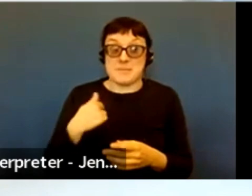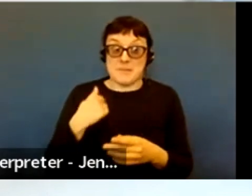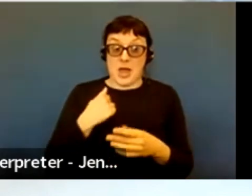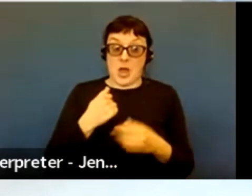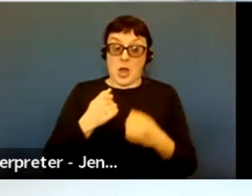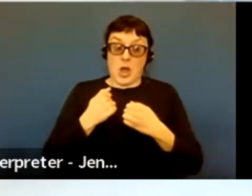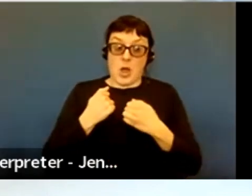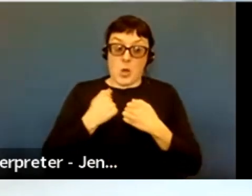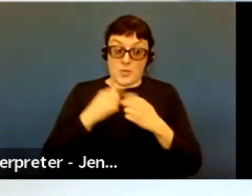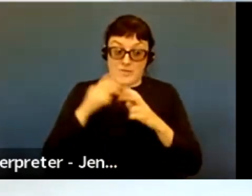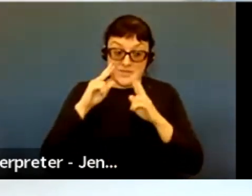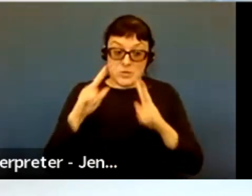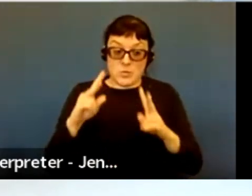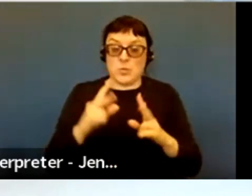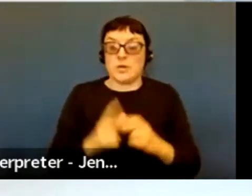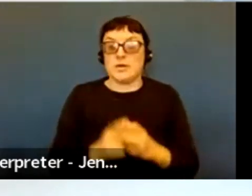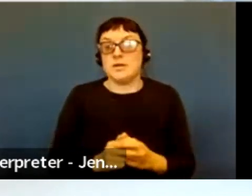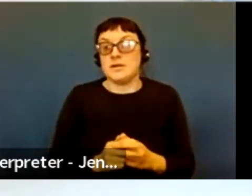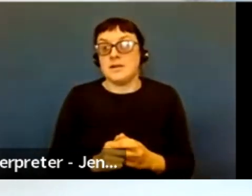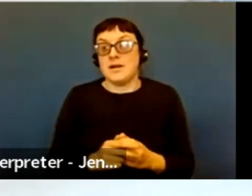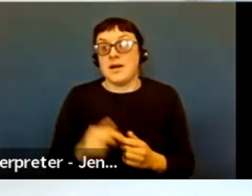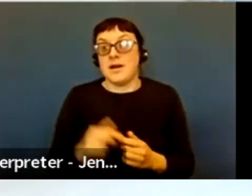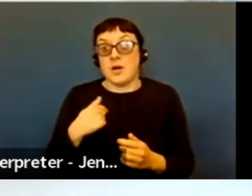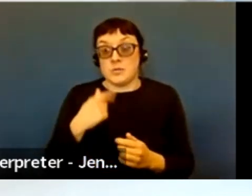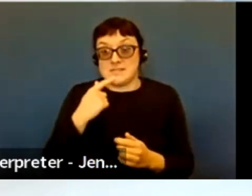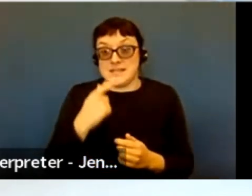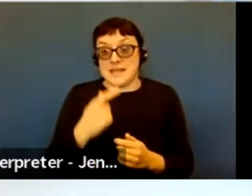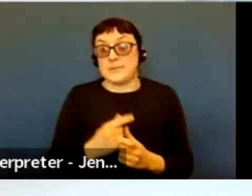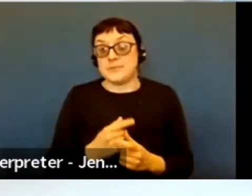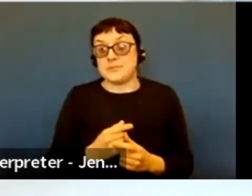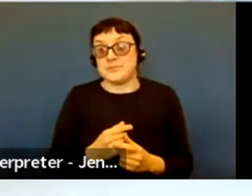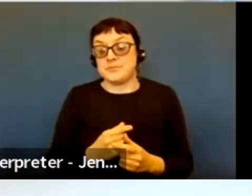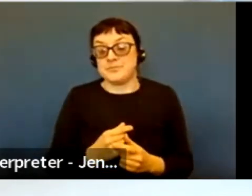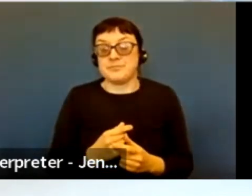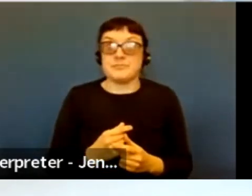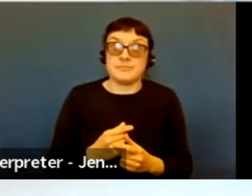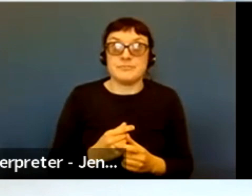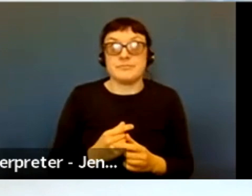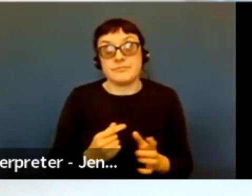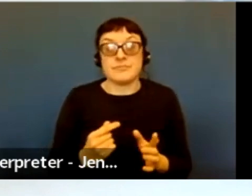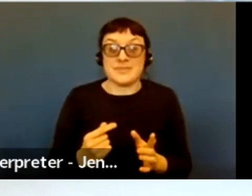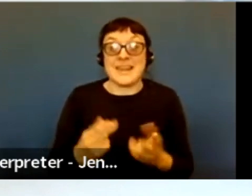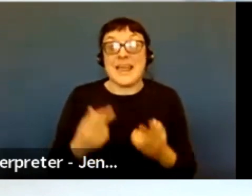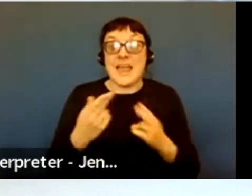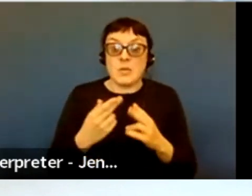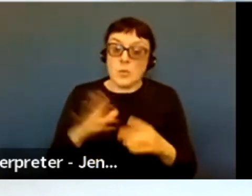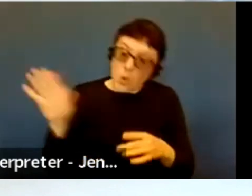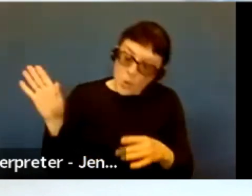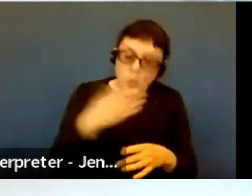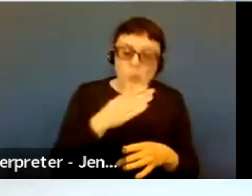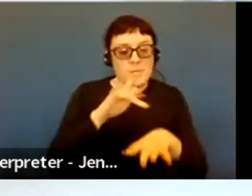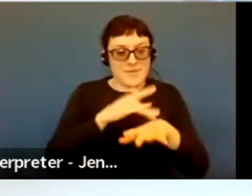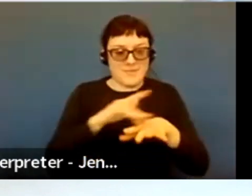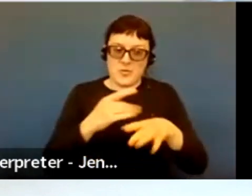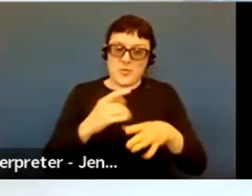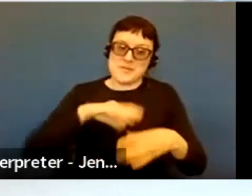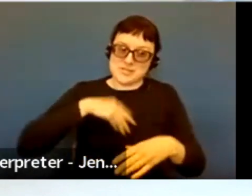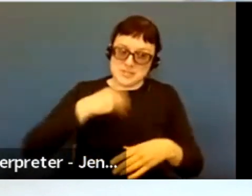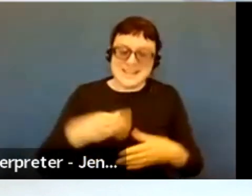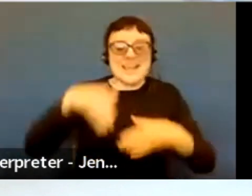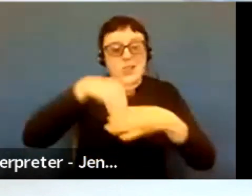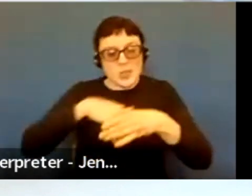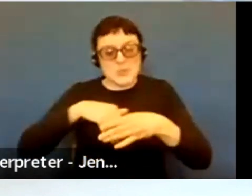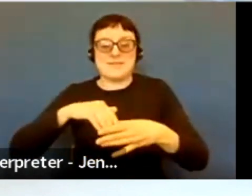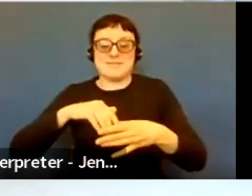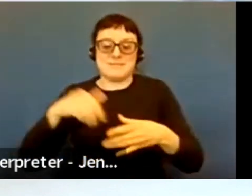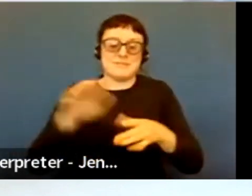my own shit on here, but I would say that if we are all performing gender, including